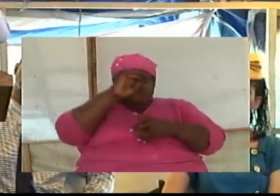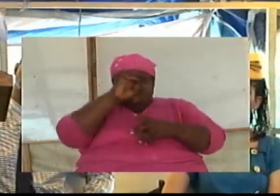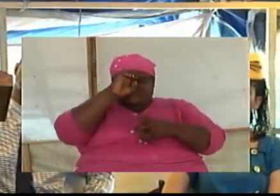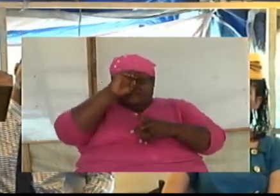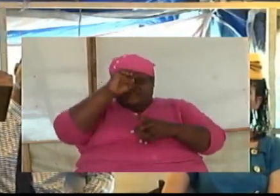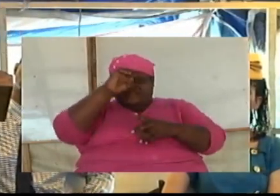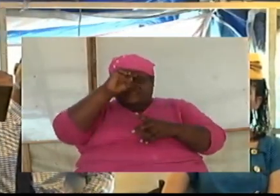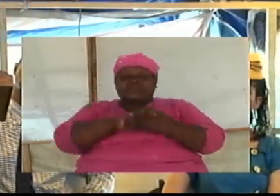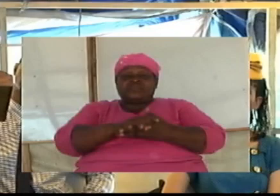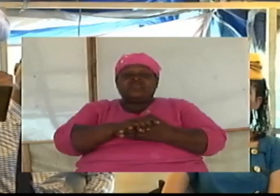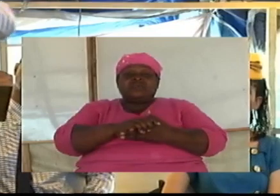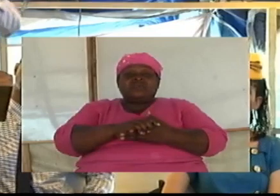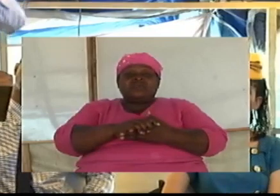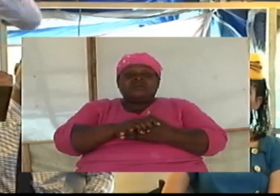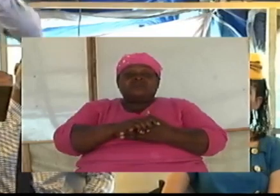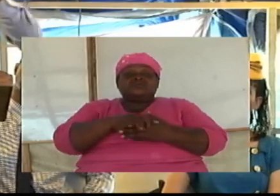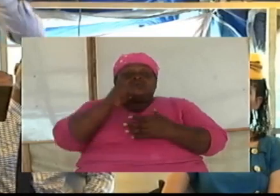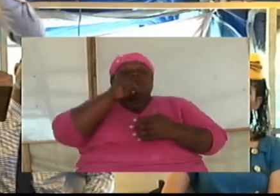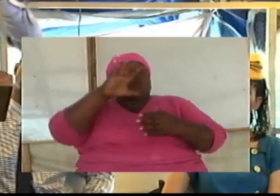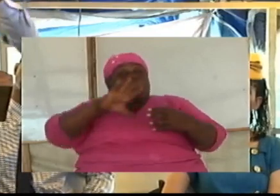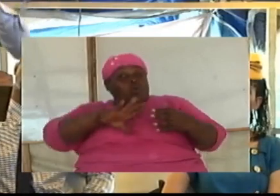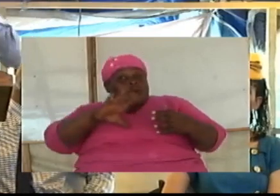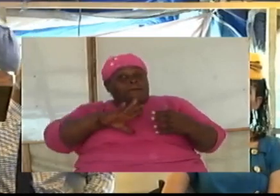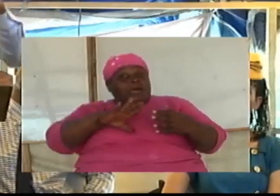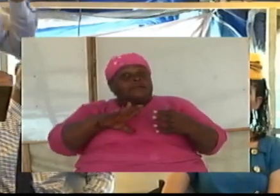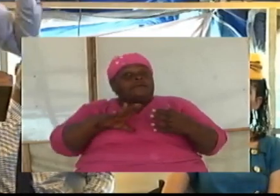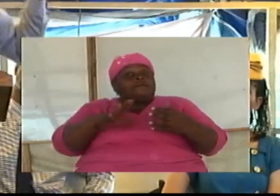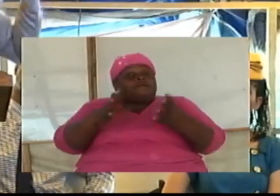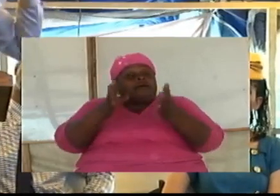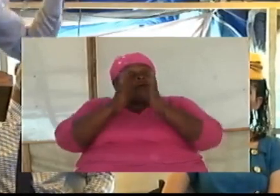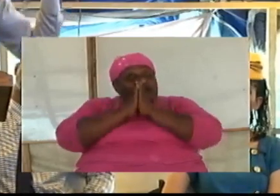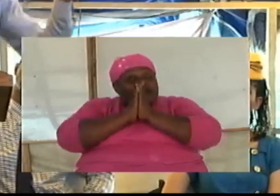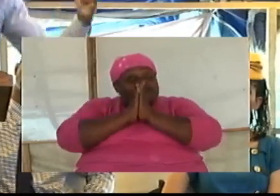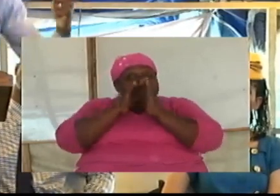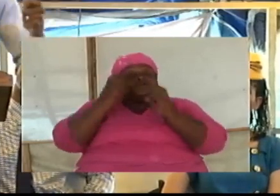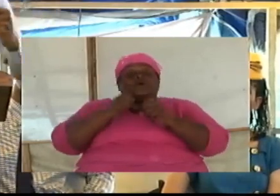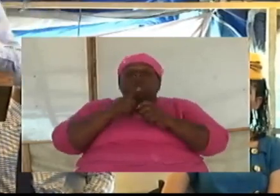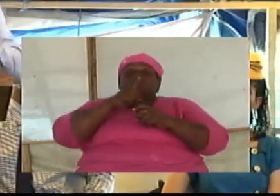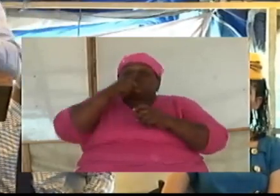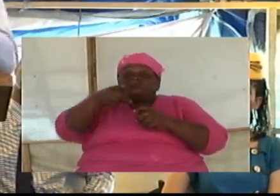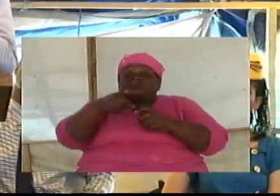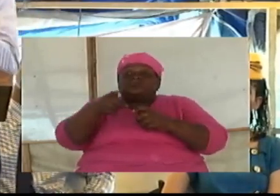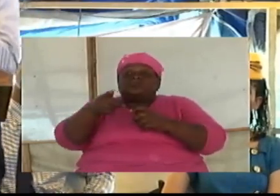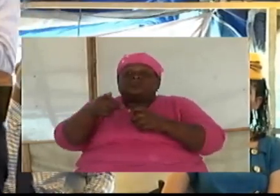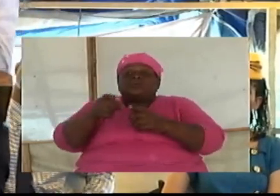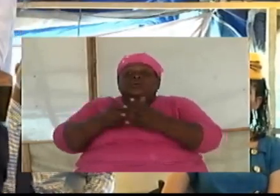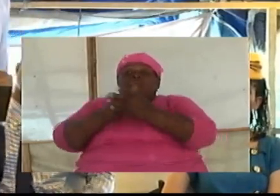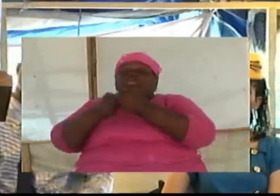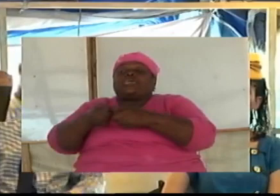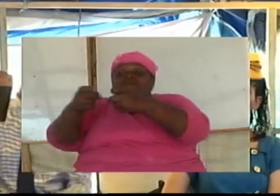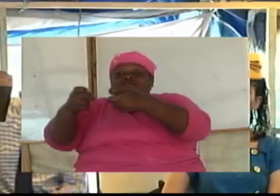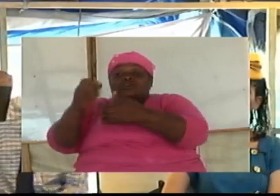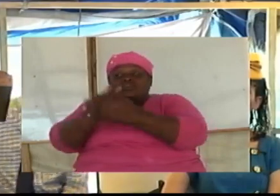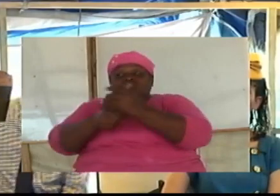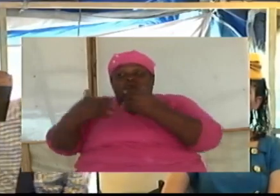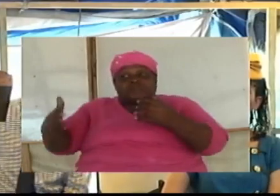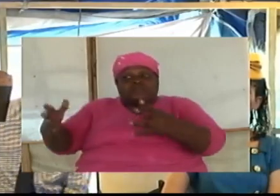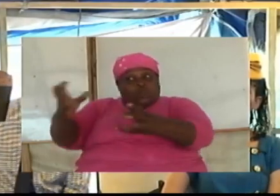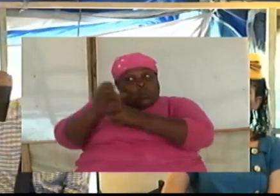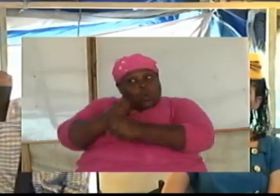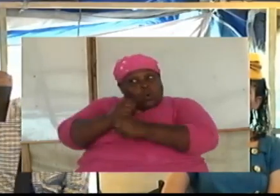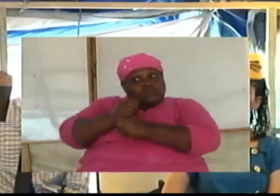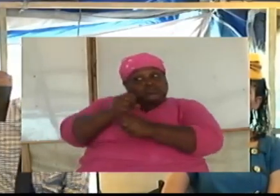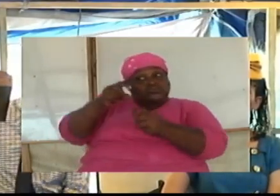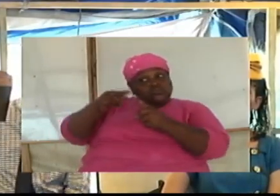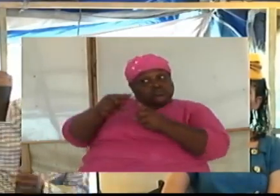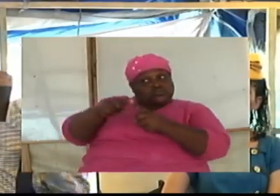a true token. Something that she could hold on to. Something that she could put her